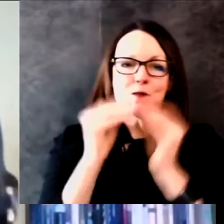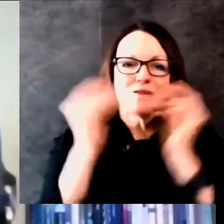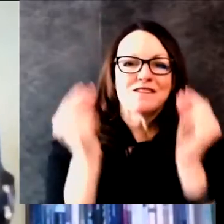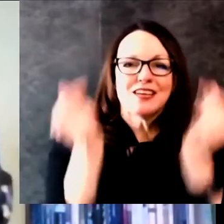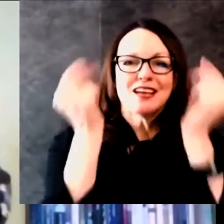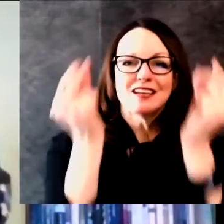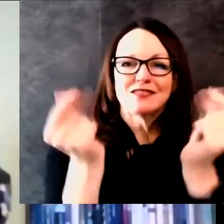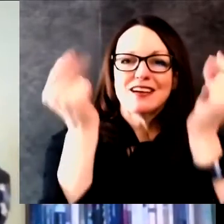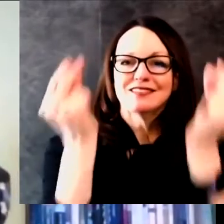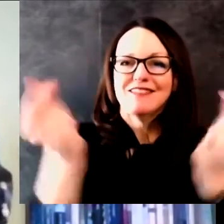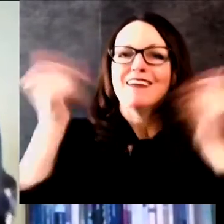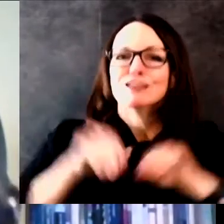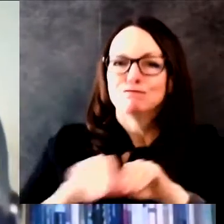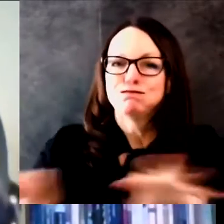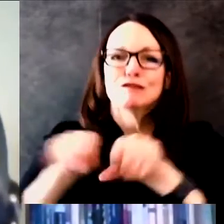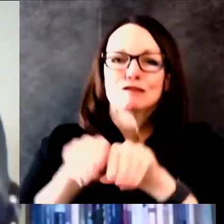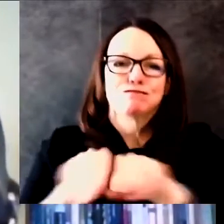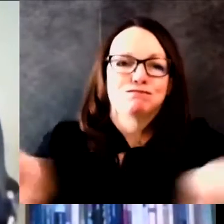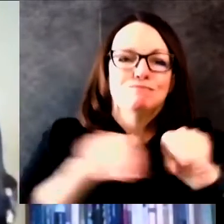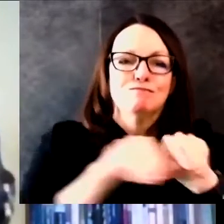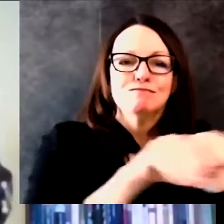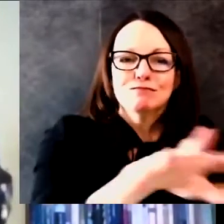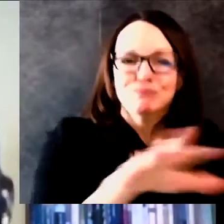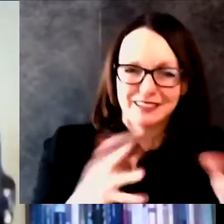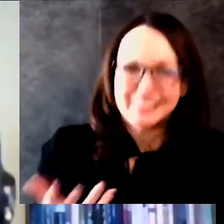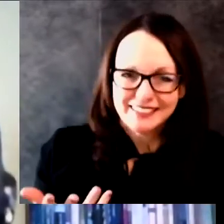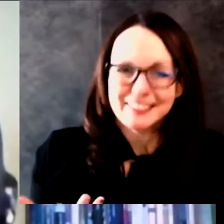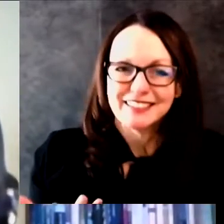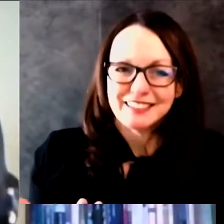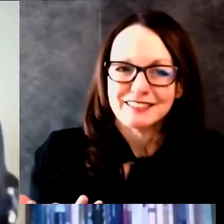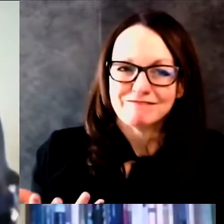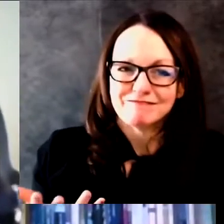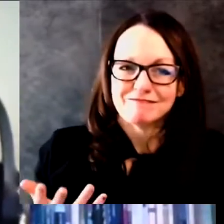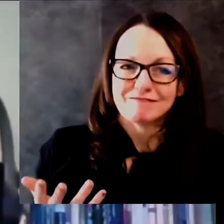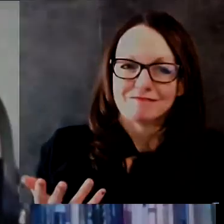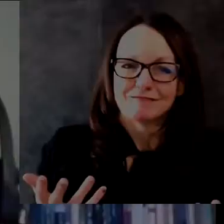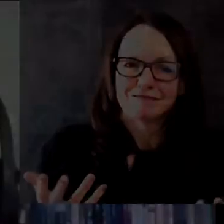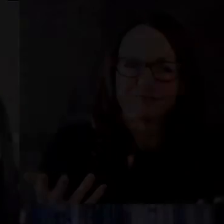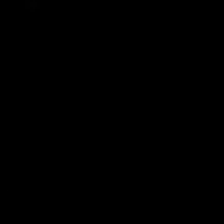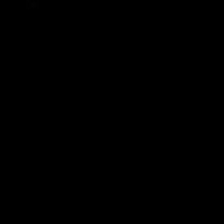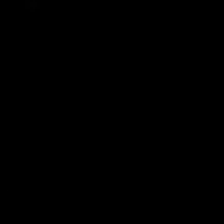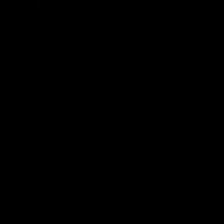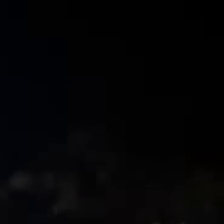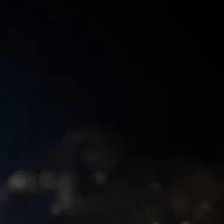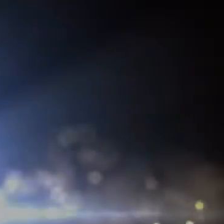open the gates much wider and be able to meet the need.